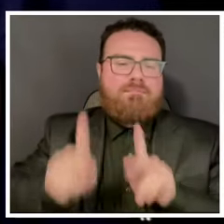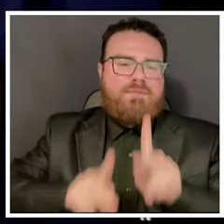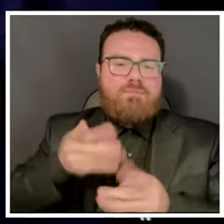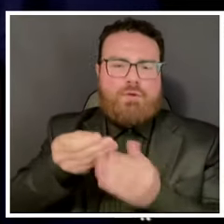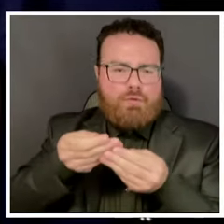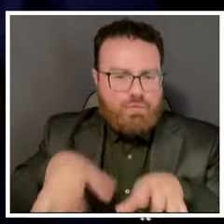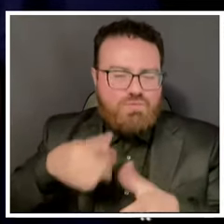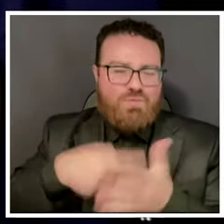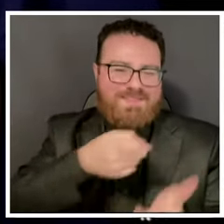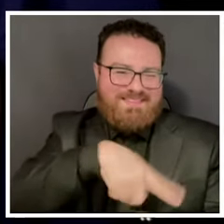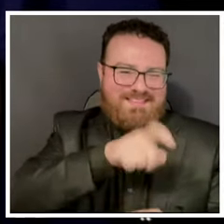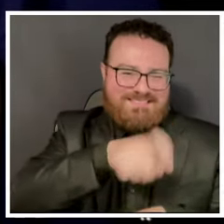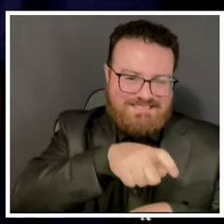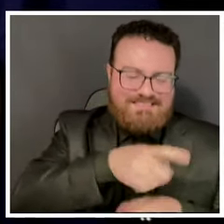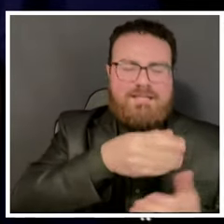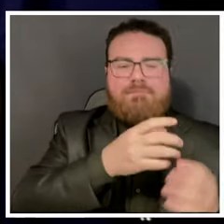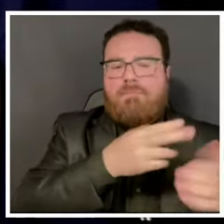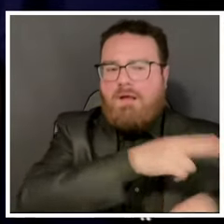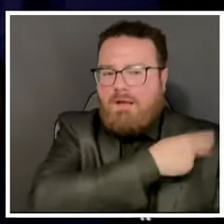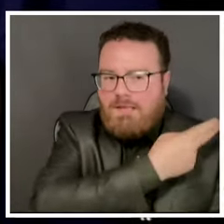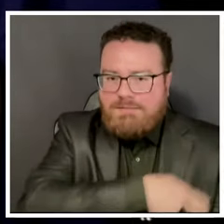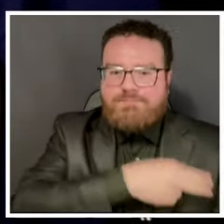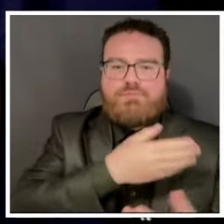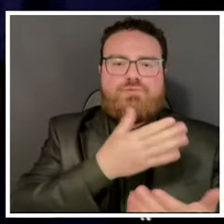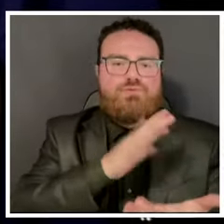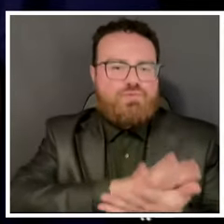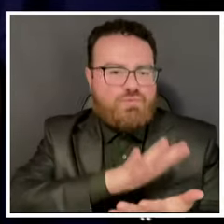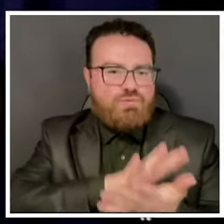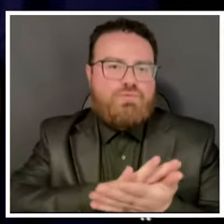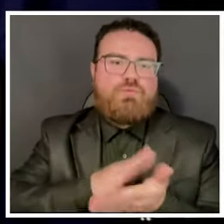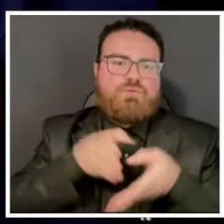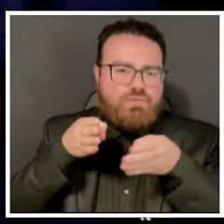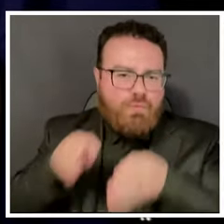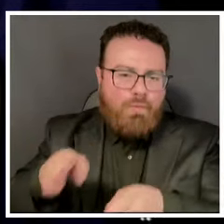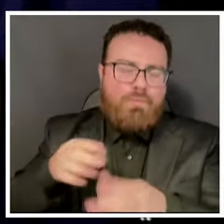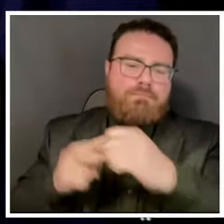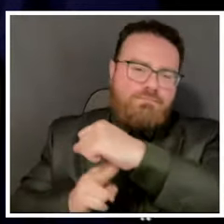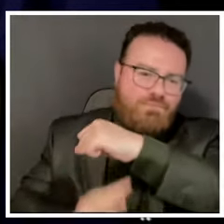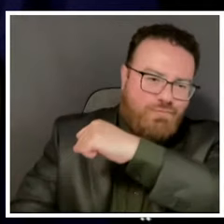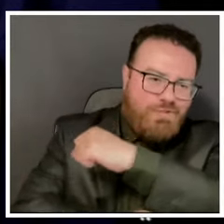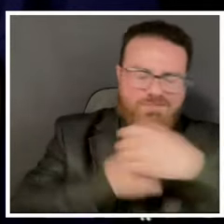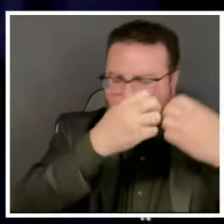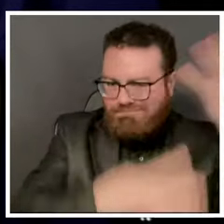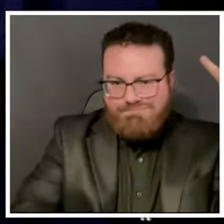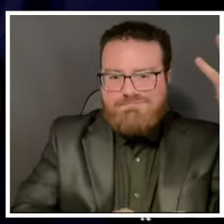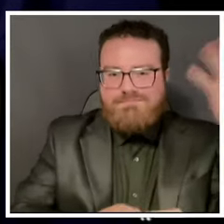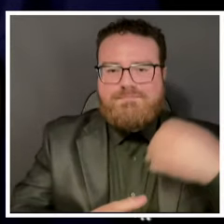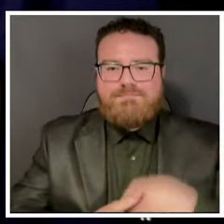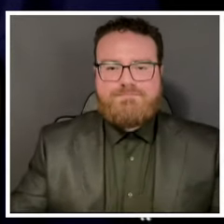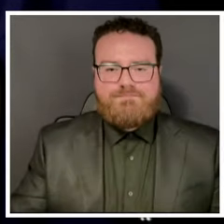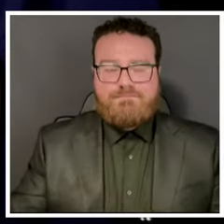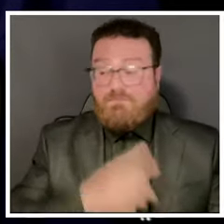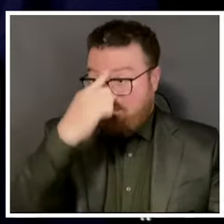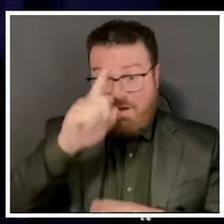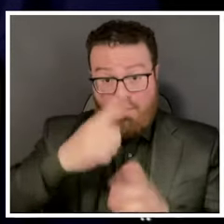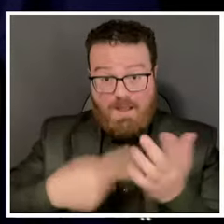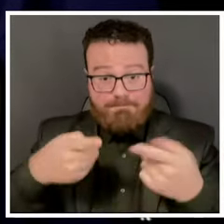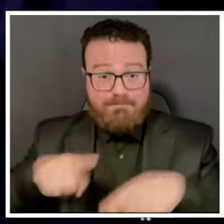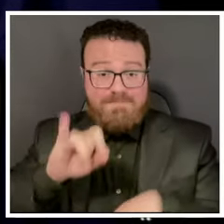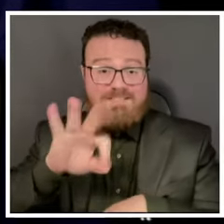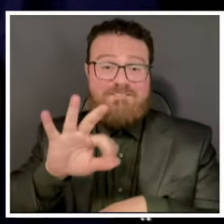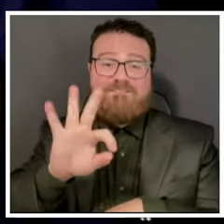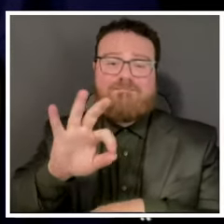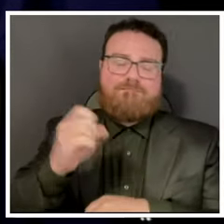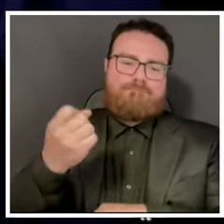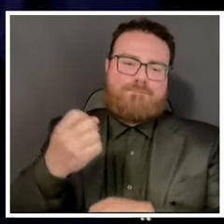so much more. Think what happens when the factory closes in Scranton or anywhere around the country, when a school